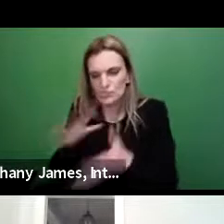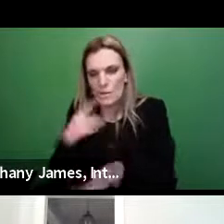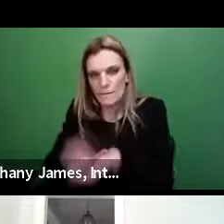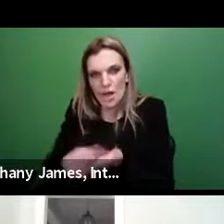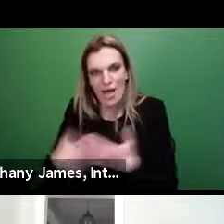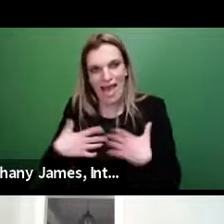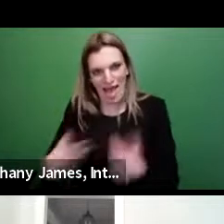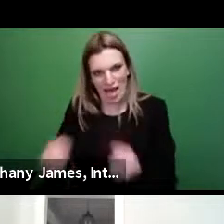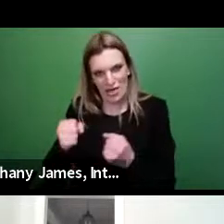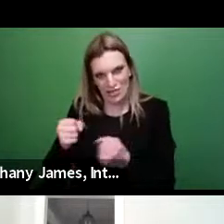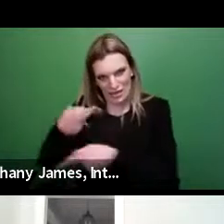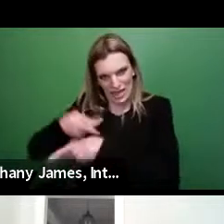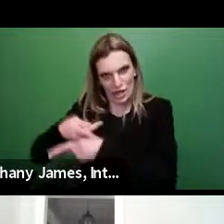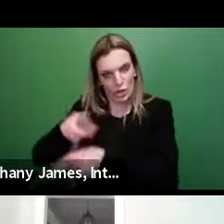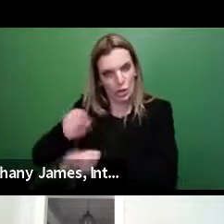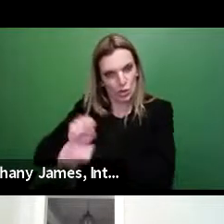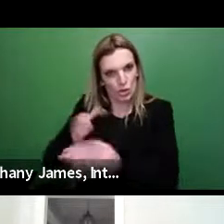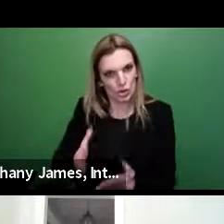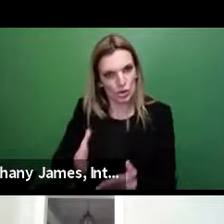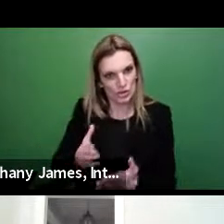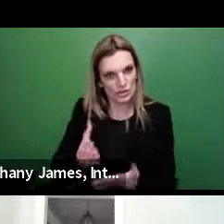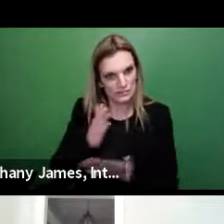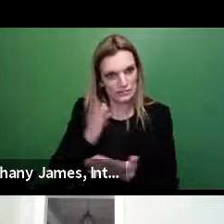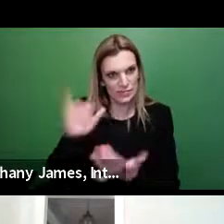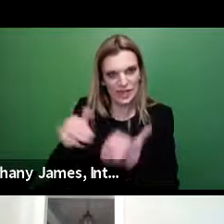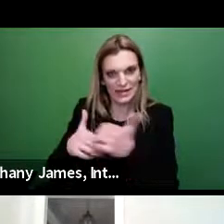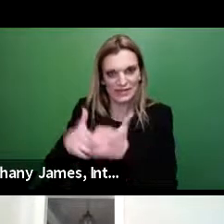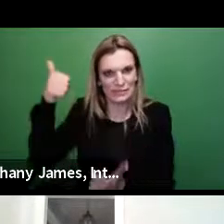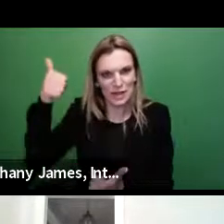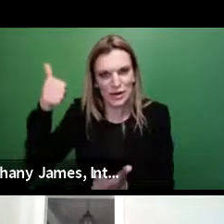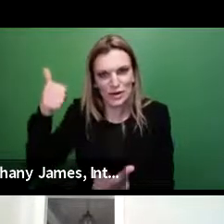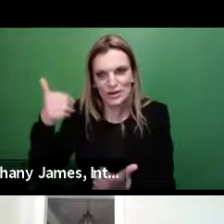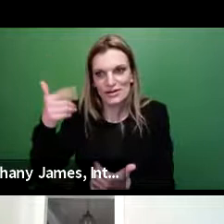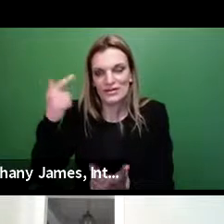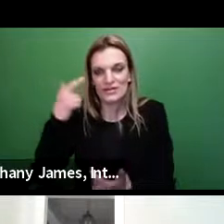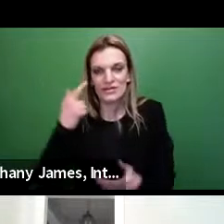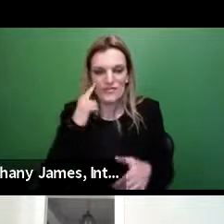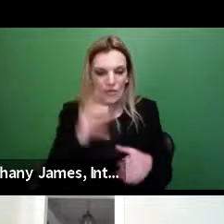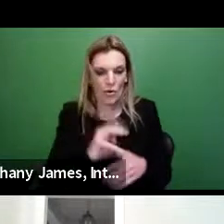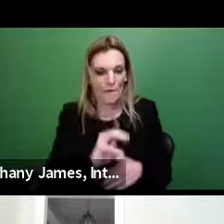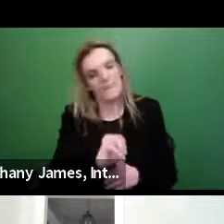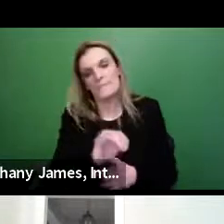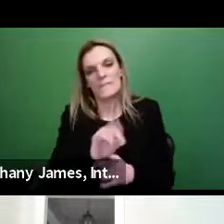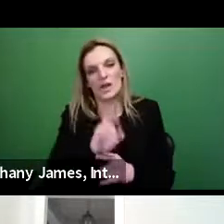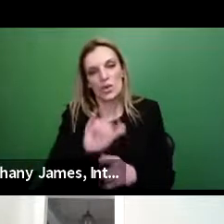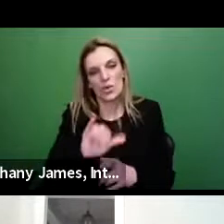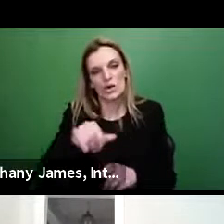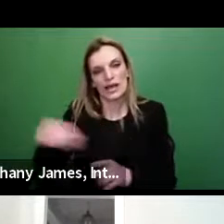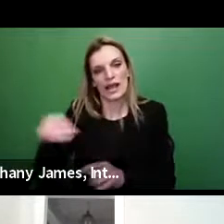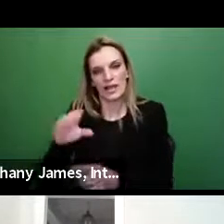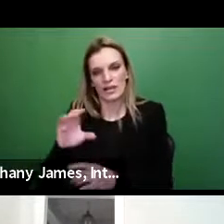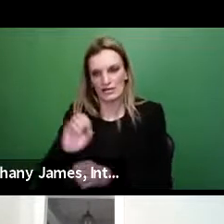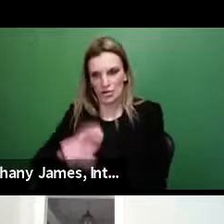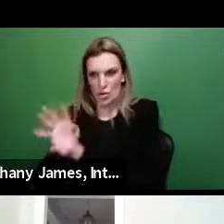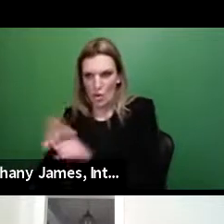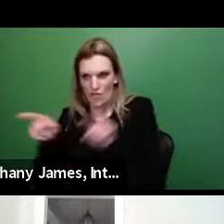as related to some of the disparities as it, minorities and COVID. So I think that